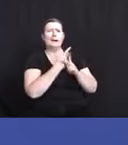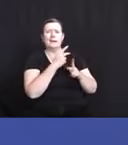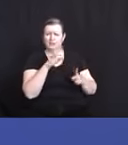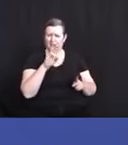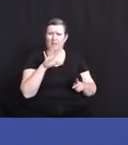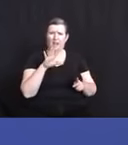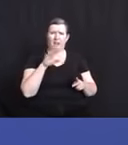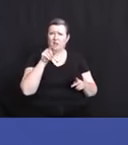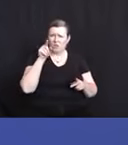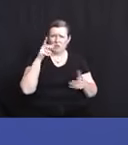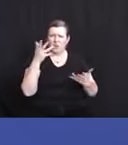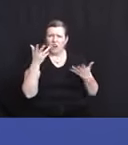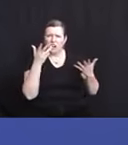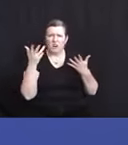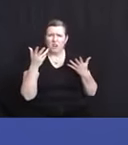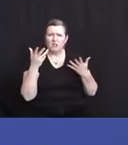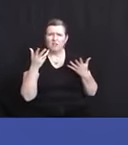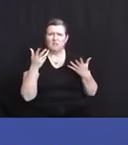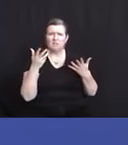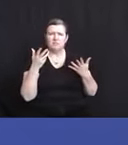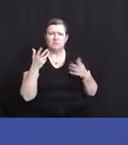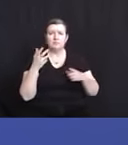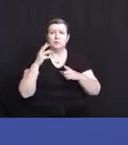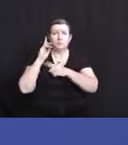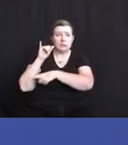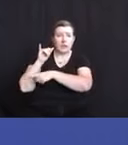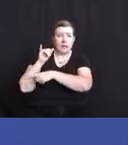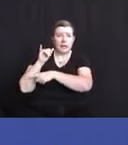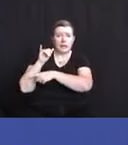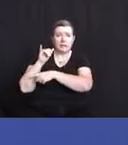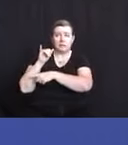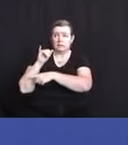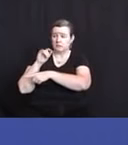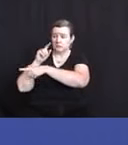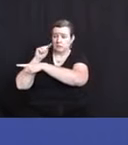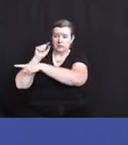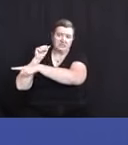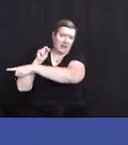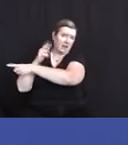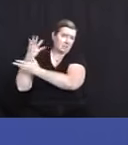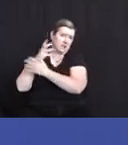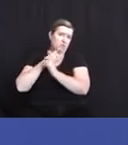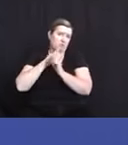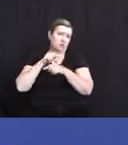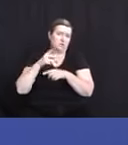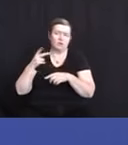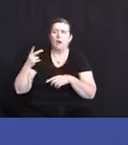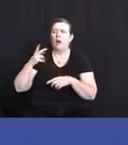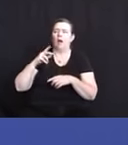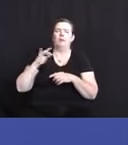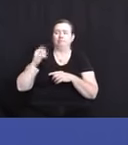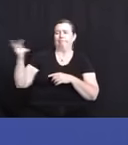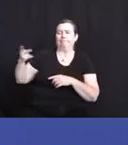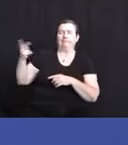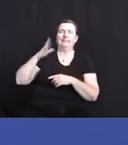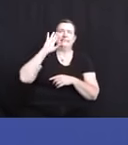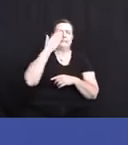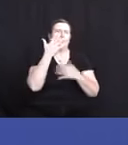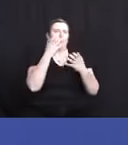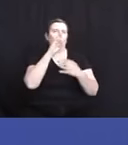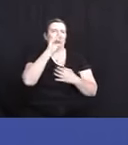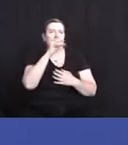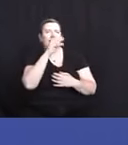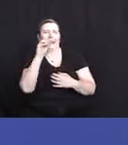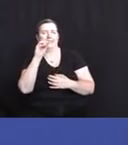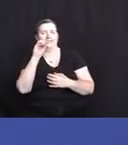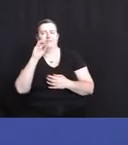know Judy and Tina are really looking forward to this, I can tell. But just because people are wondering what's going on with this. So